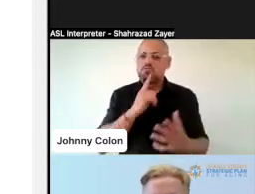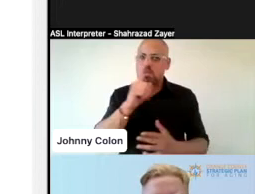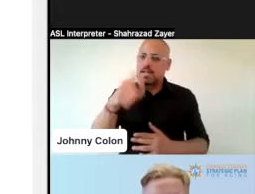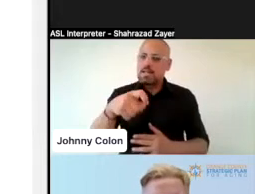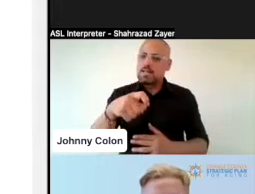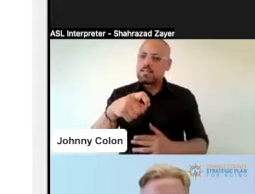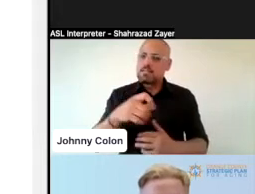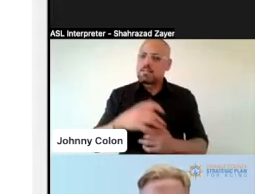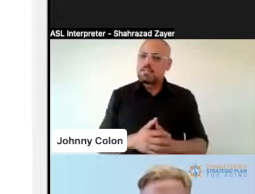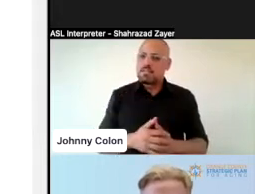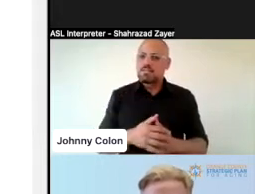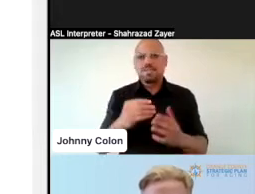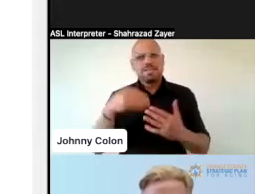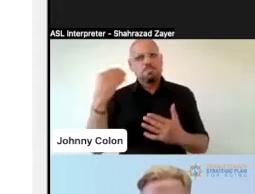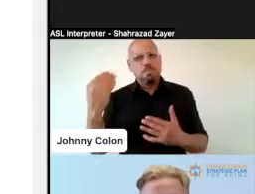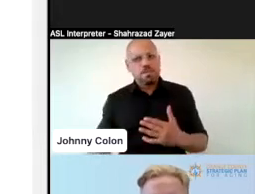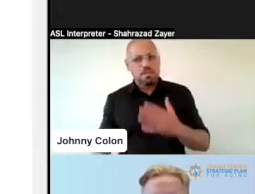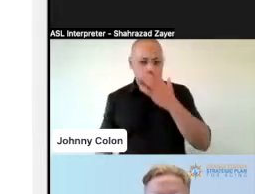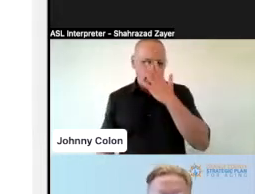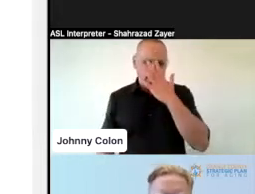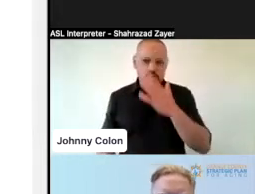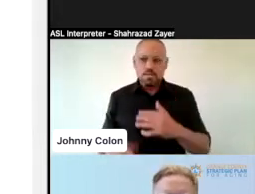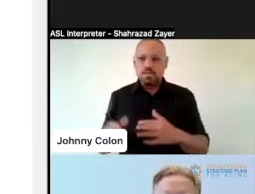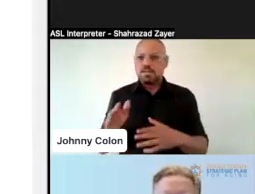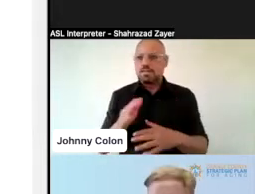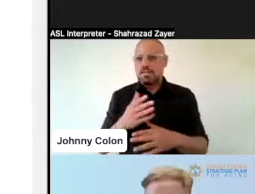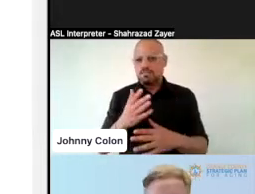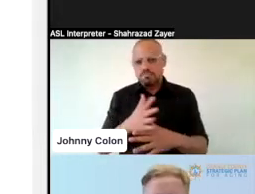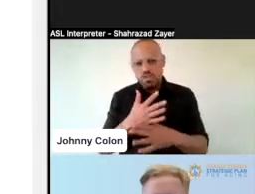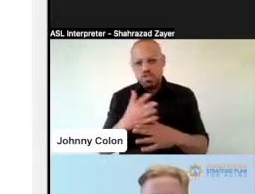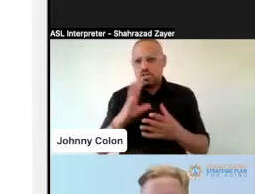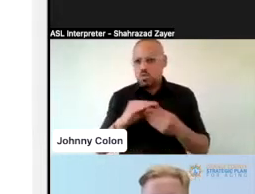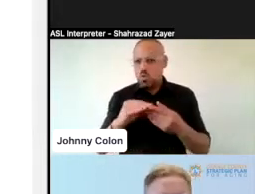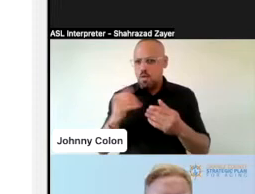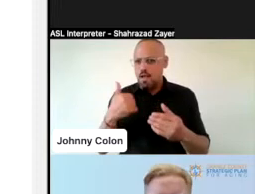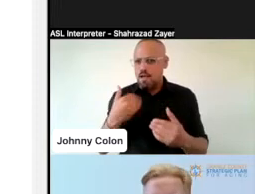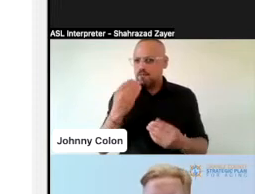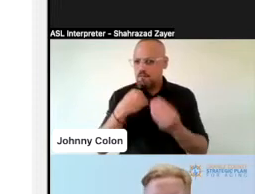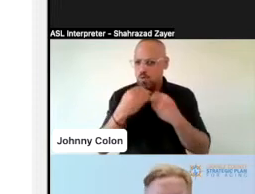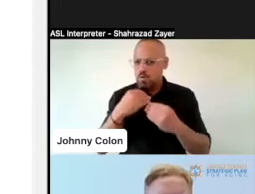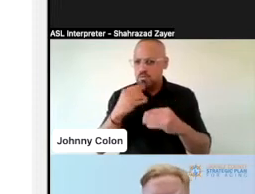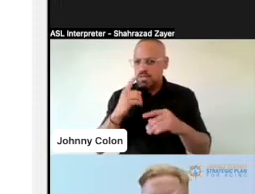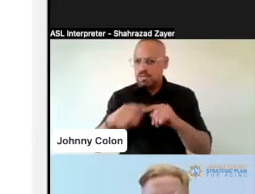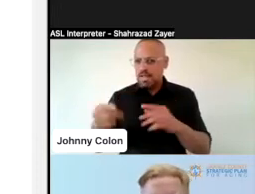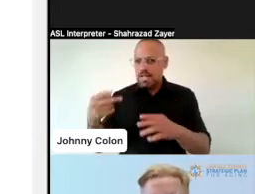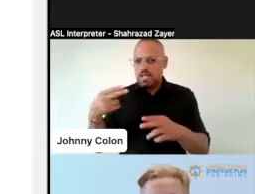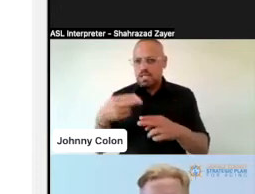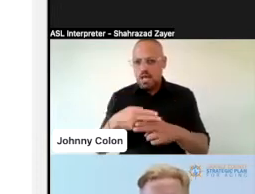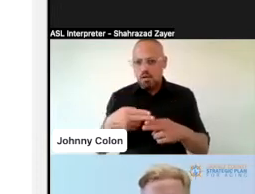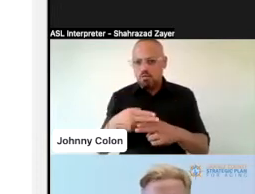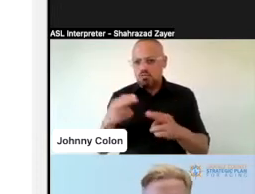but really expensive. They shared stories of people having food, but they can't cut it or prepare it for